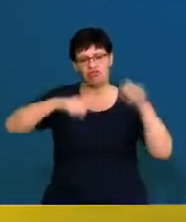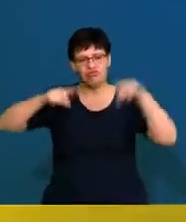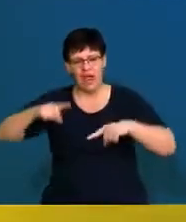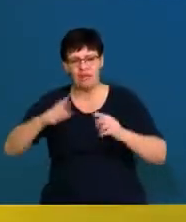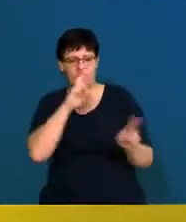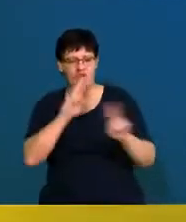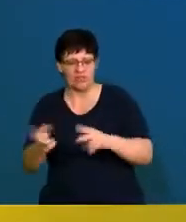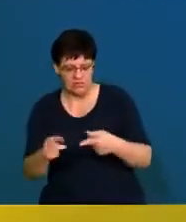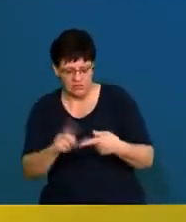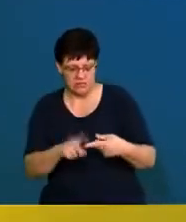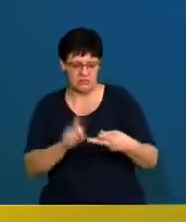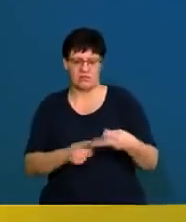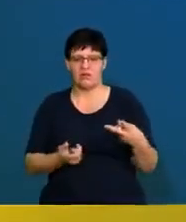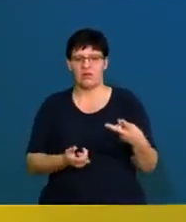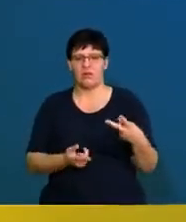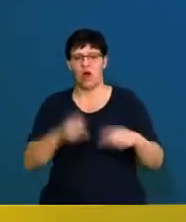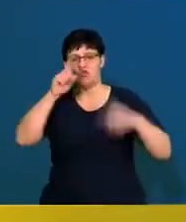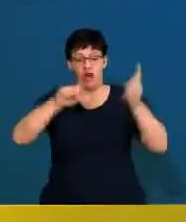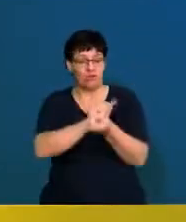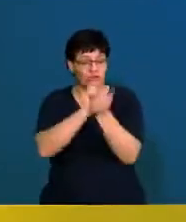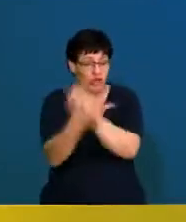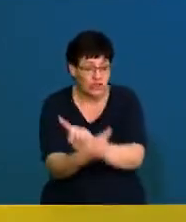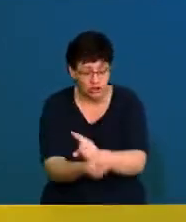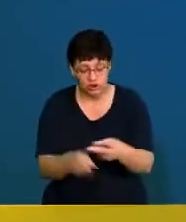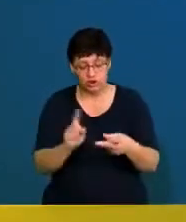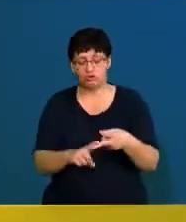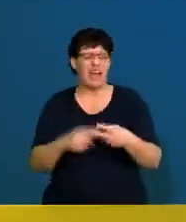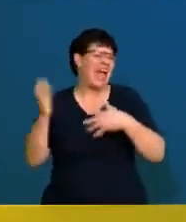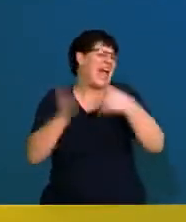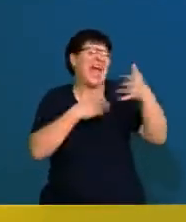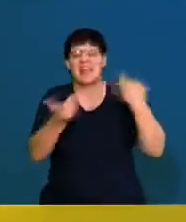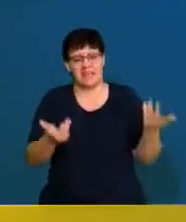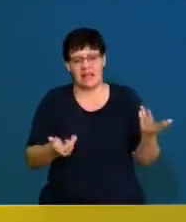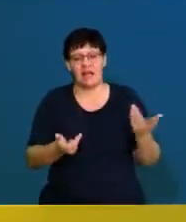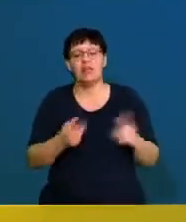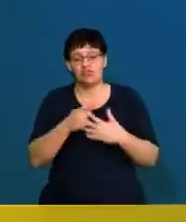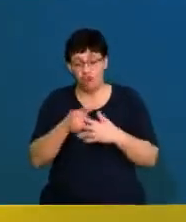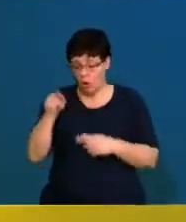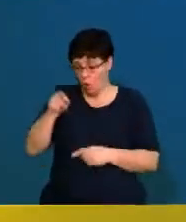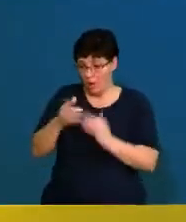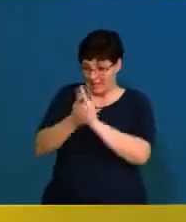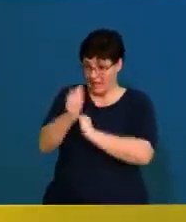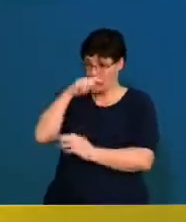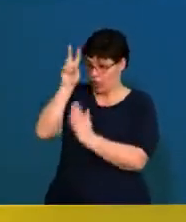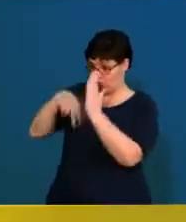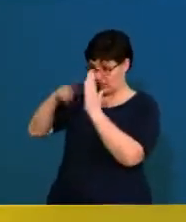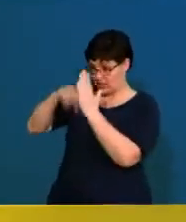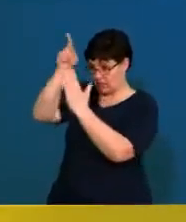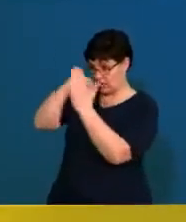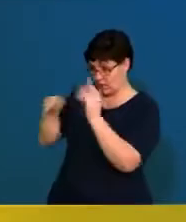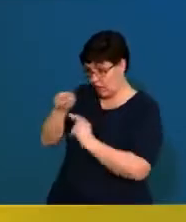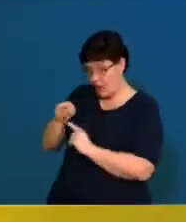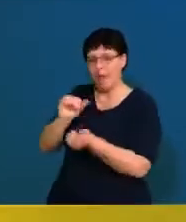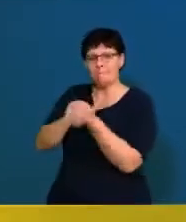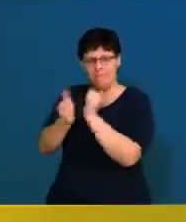be calculating, the rate of change. It could be anything. So graphical skills as, application of mathematics